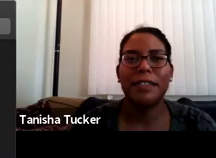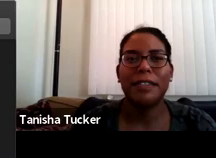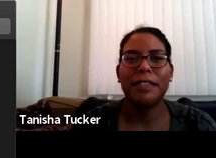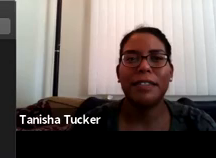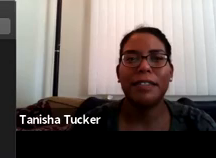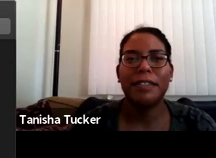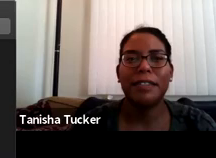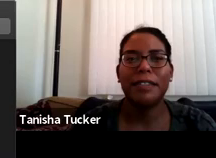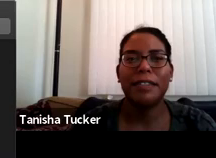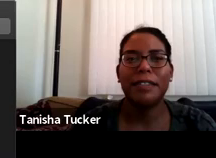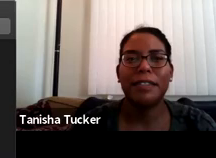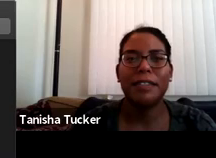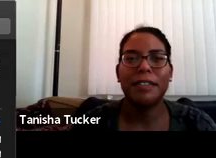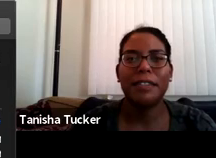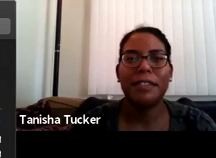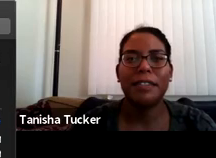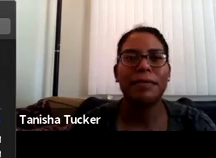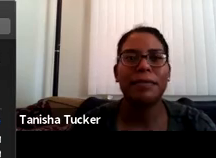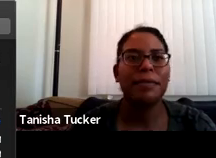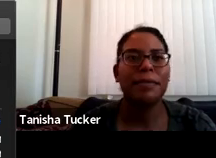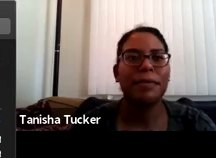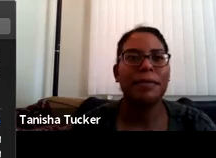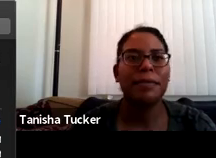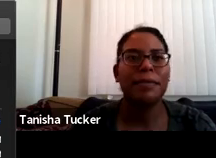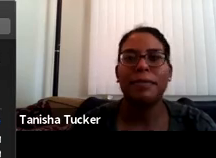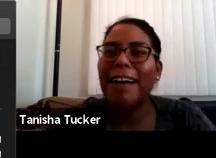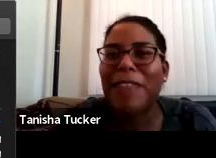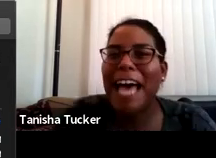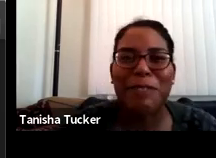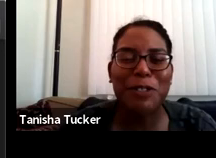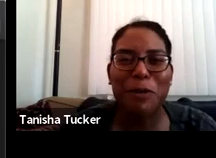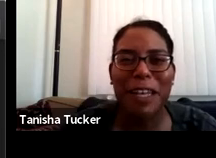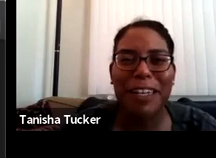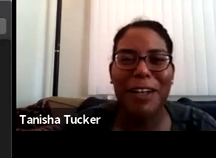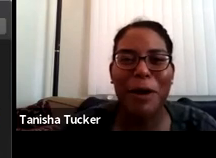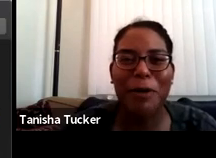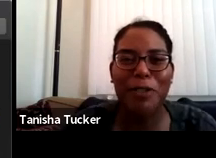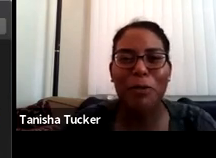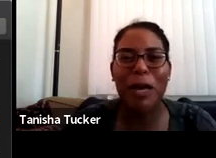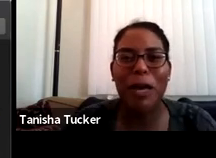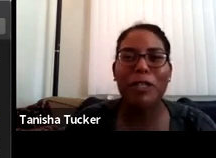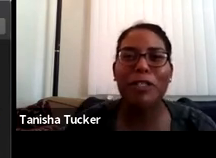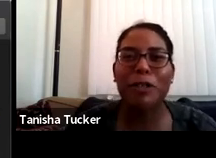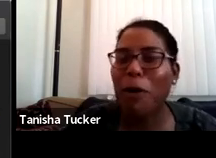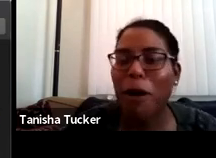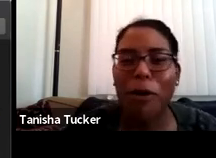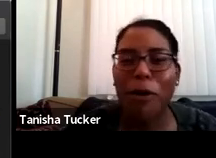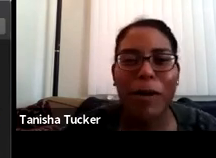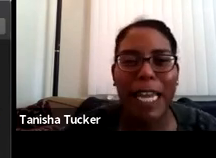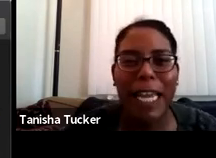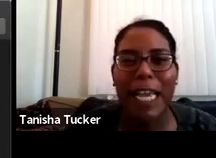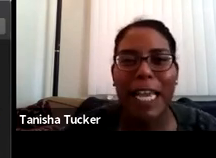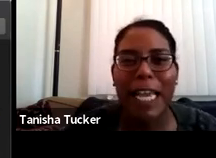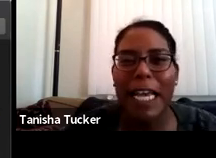There we go. So that's that at the, yeah, that's when they're super ready to go. So the red ones are all